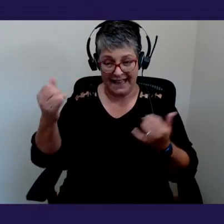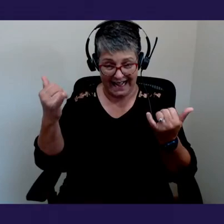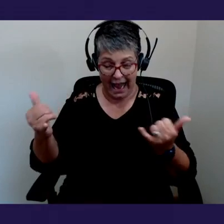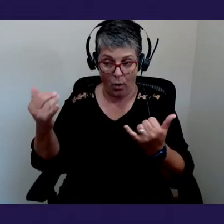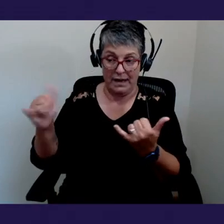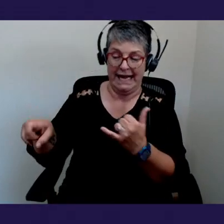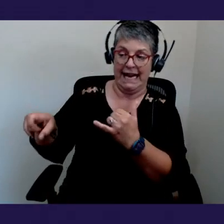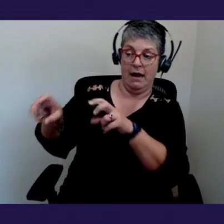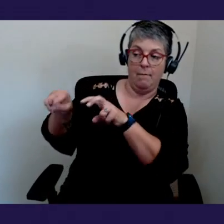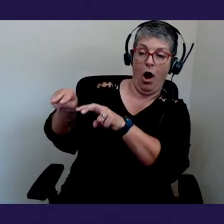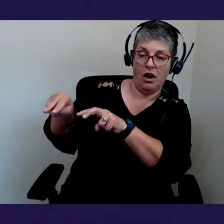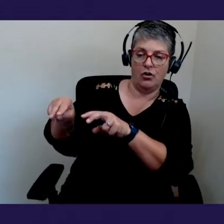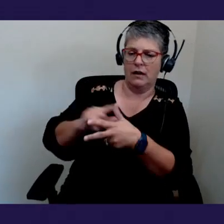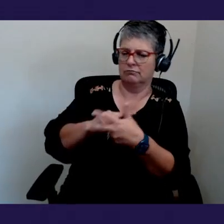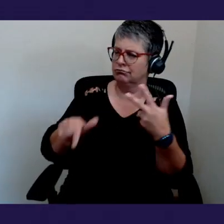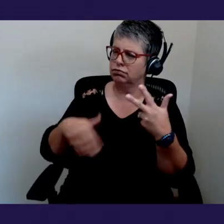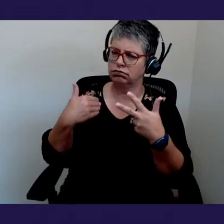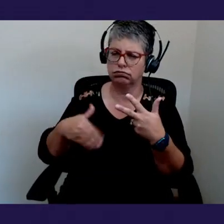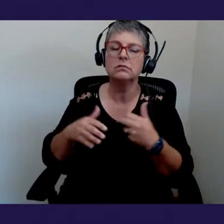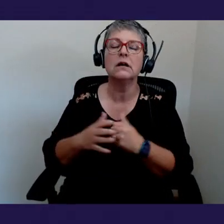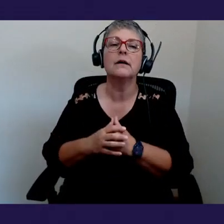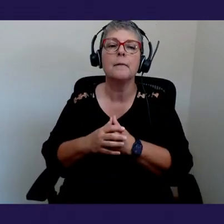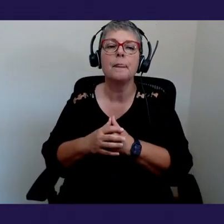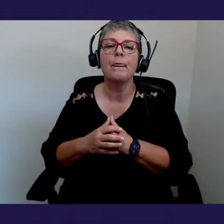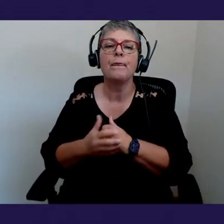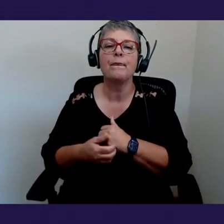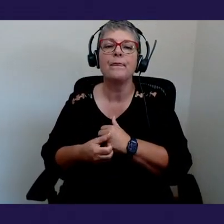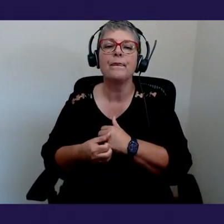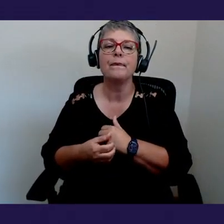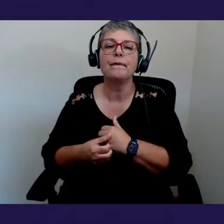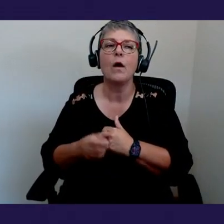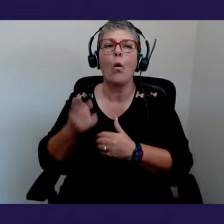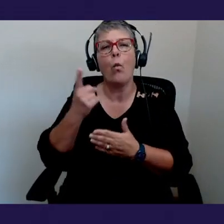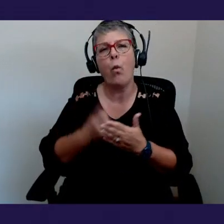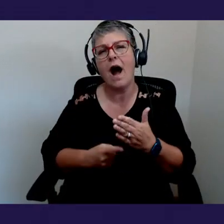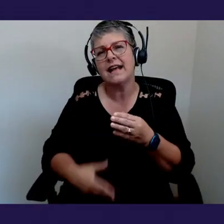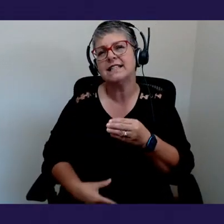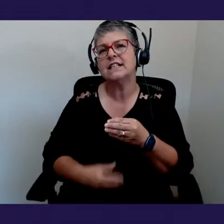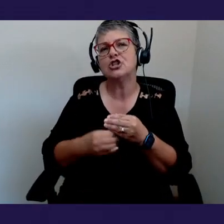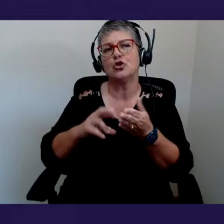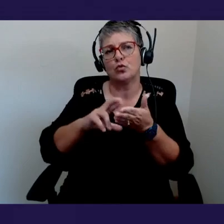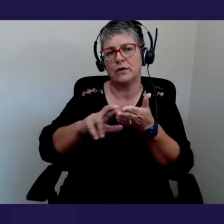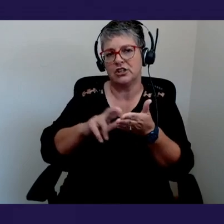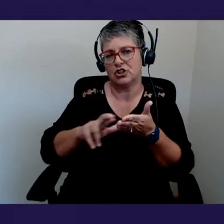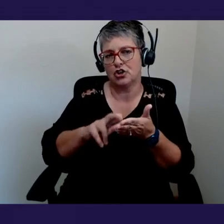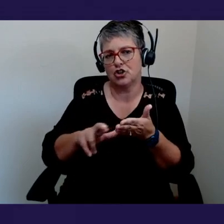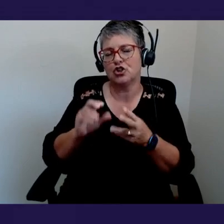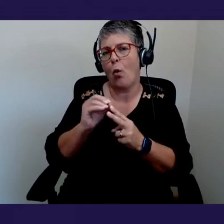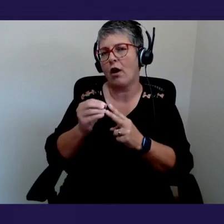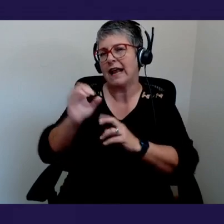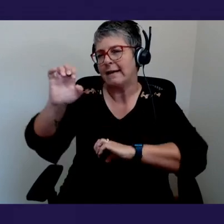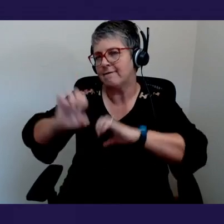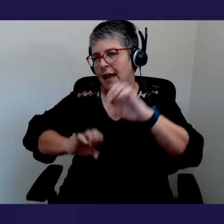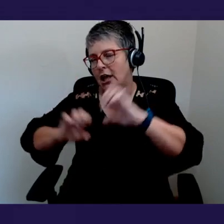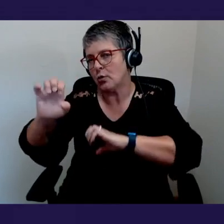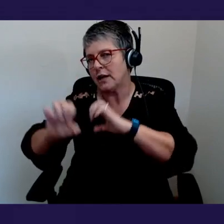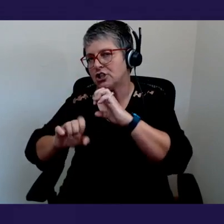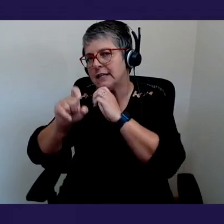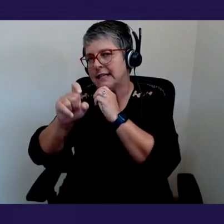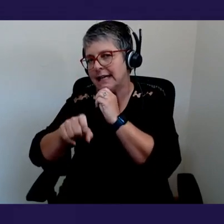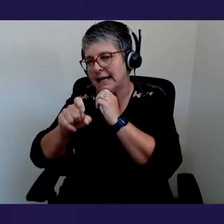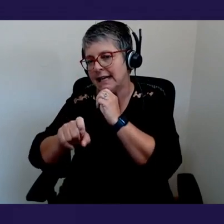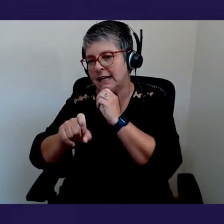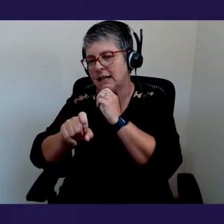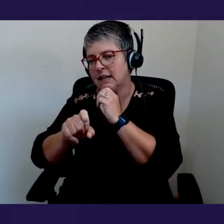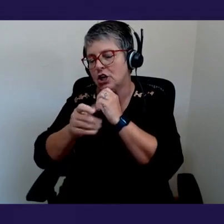the panelists, I'm wondering what additional research or evaluation is needed to fill knowledge